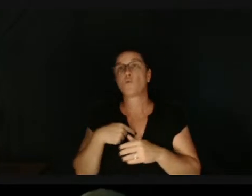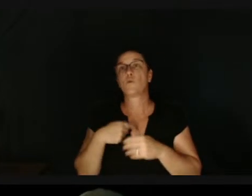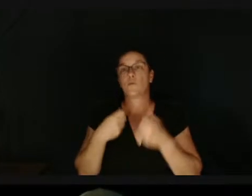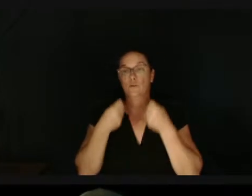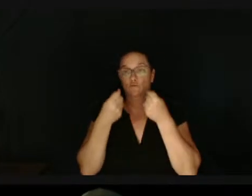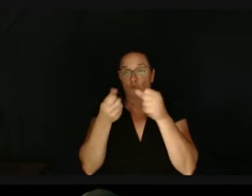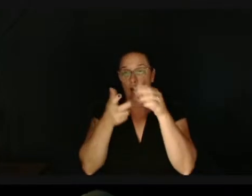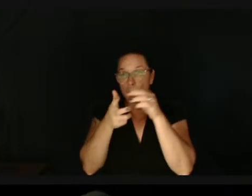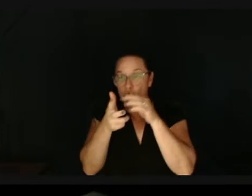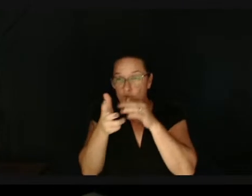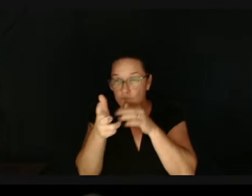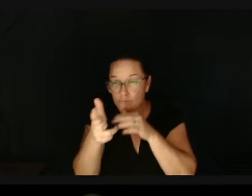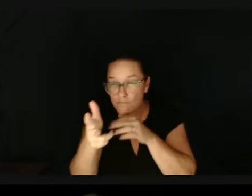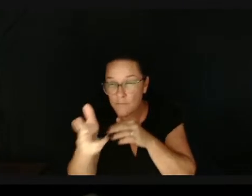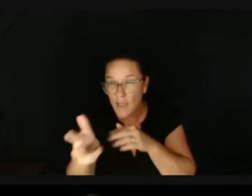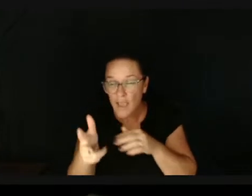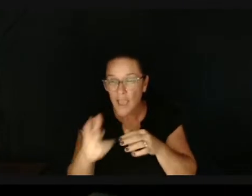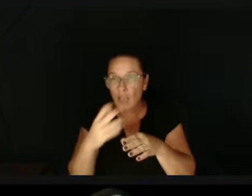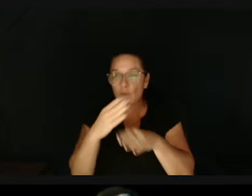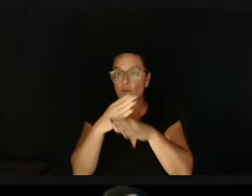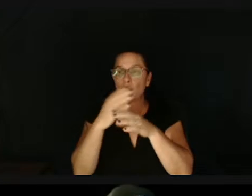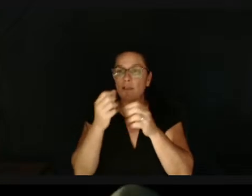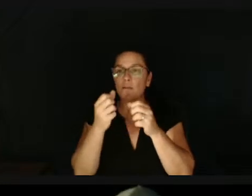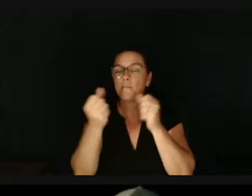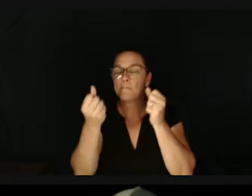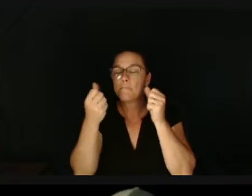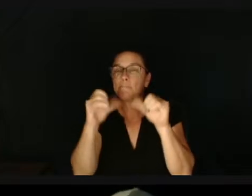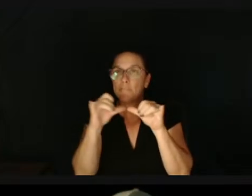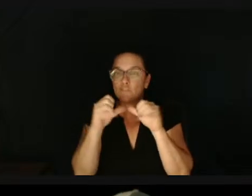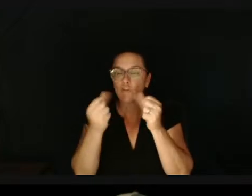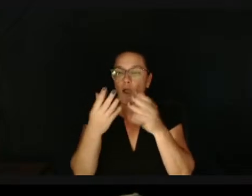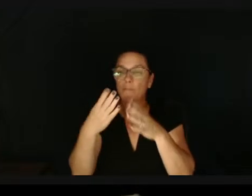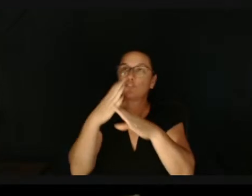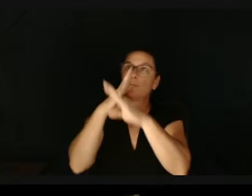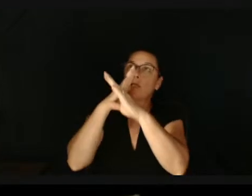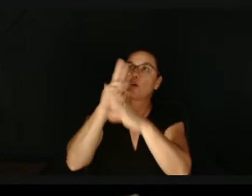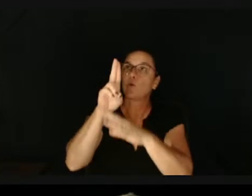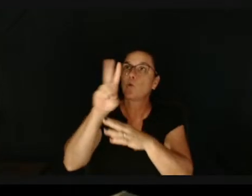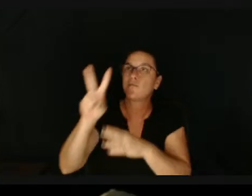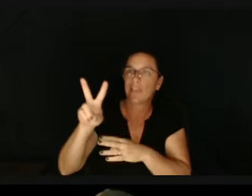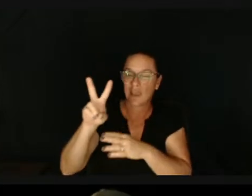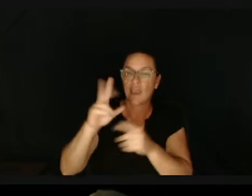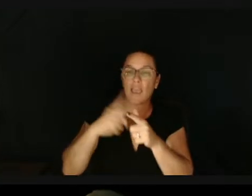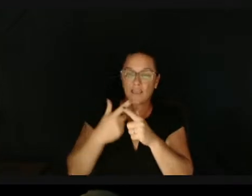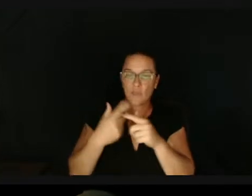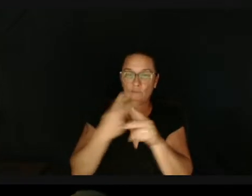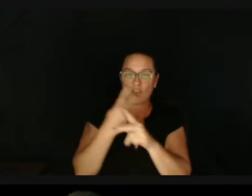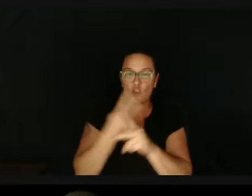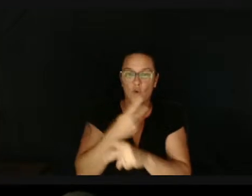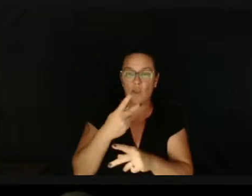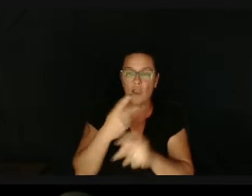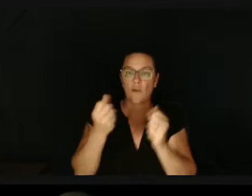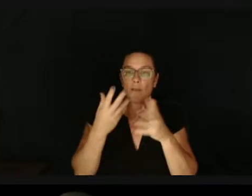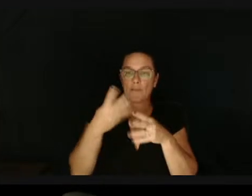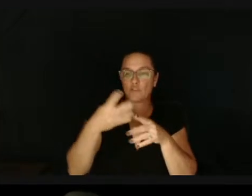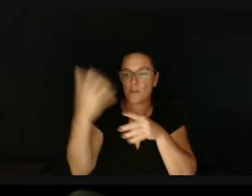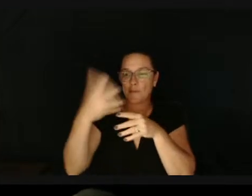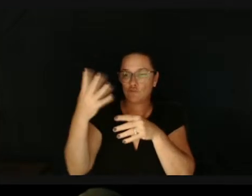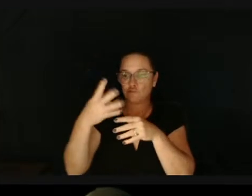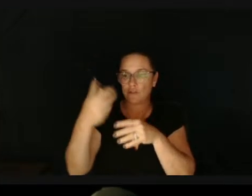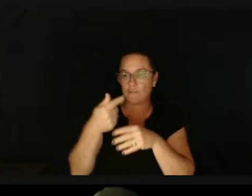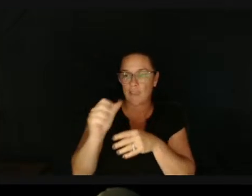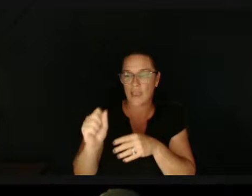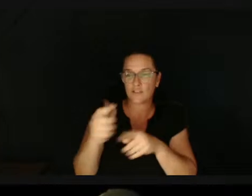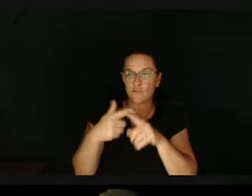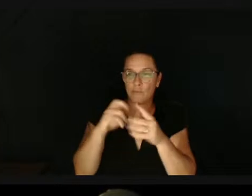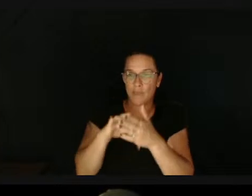the blockage of UV from the sun, and that's how they can get emission rate of gas. So very rarely is the